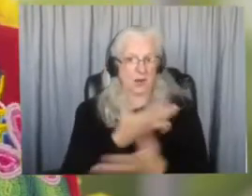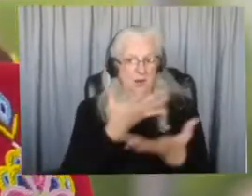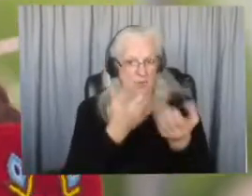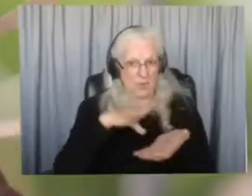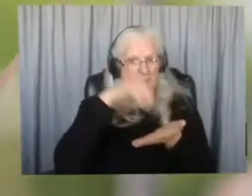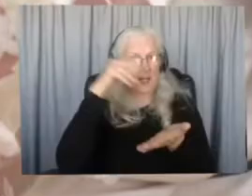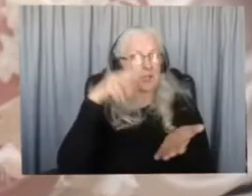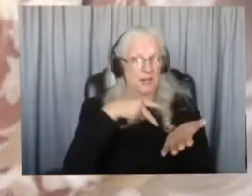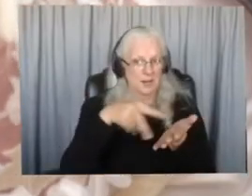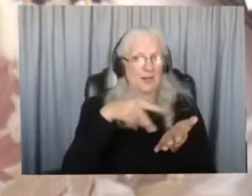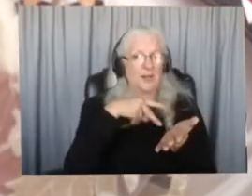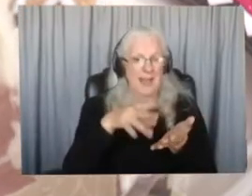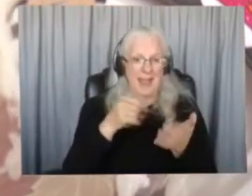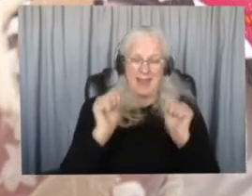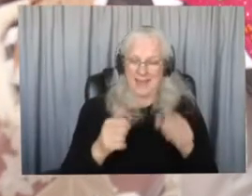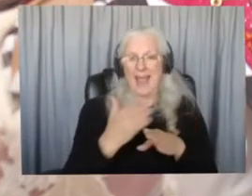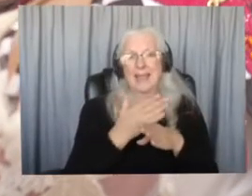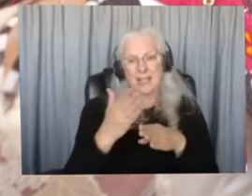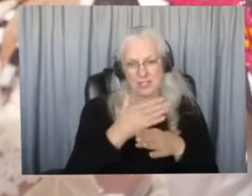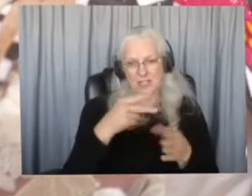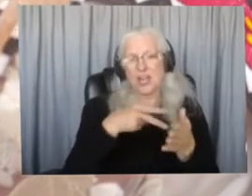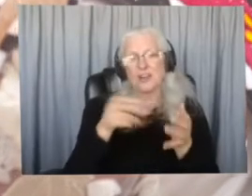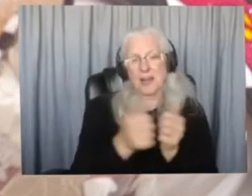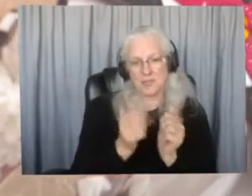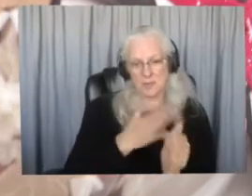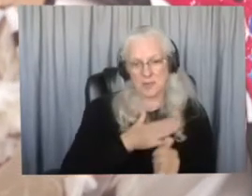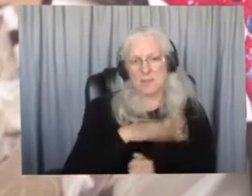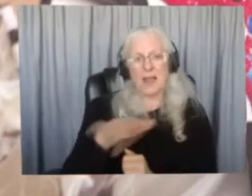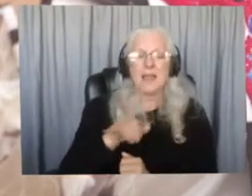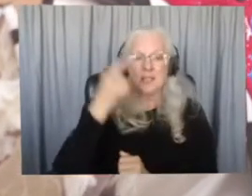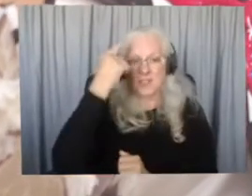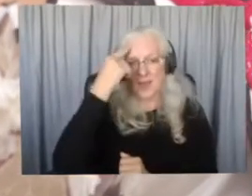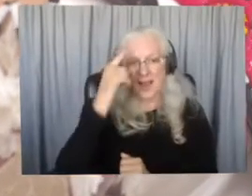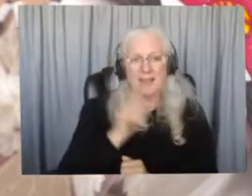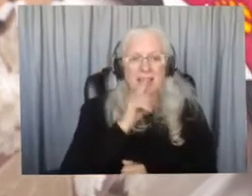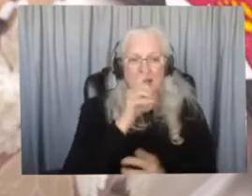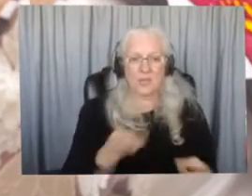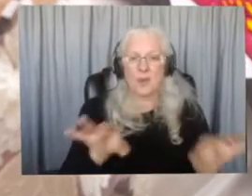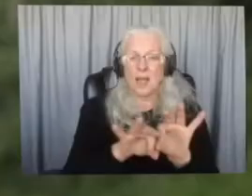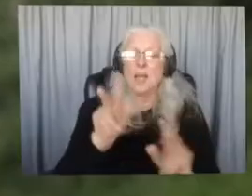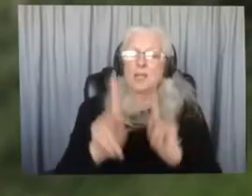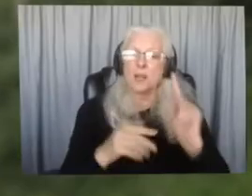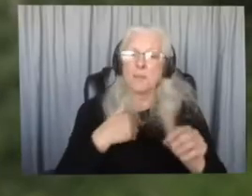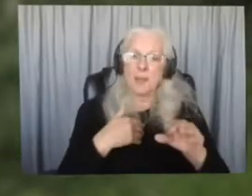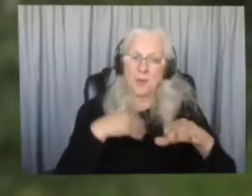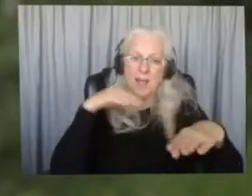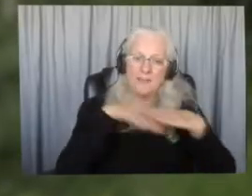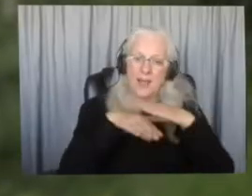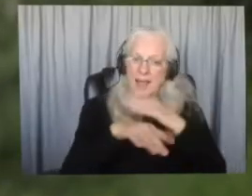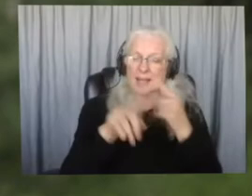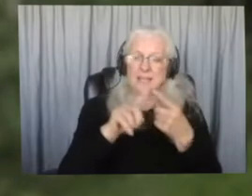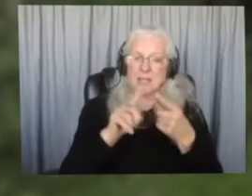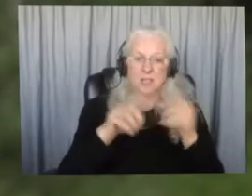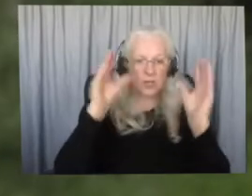dance with my children. So I think it's really important for people to have access to powwow dance teachings, because people